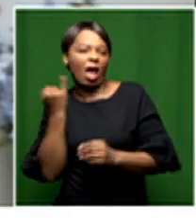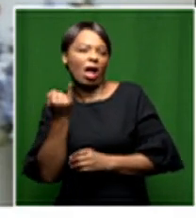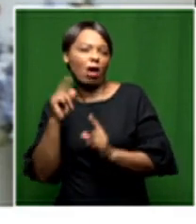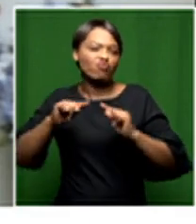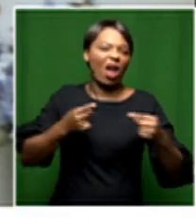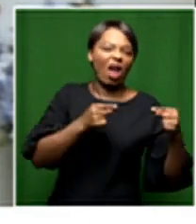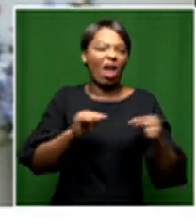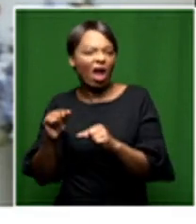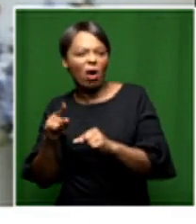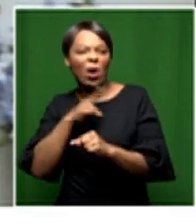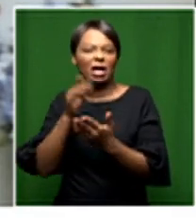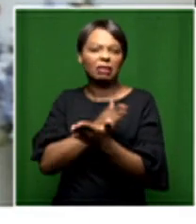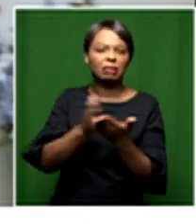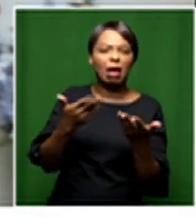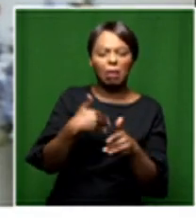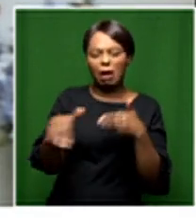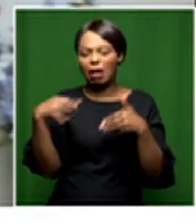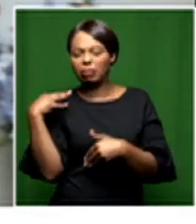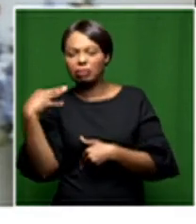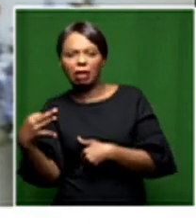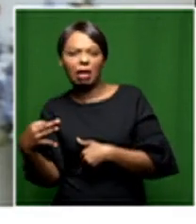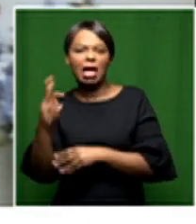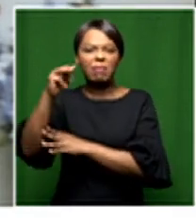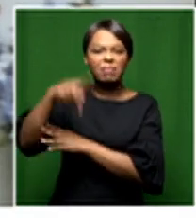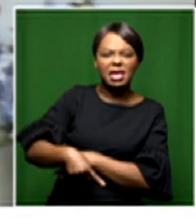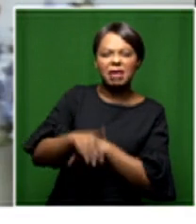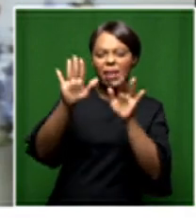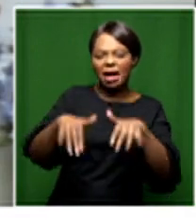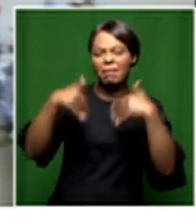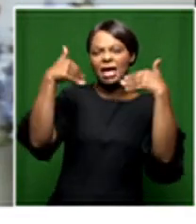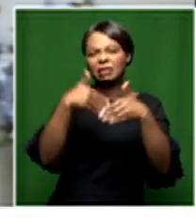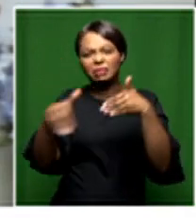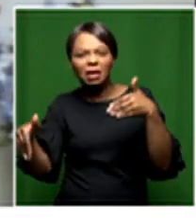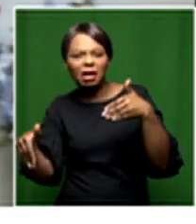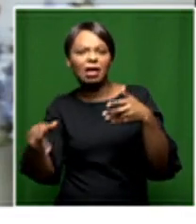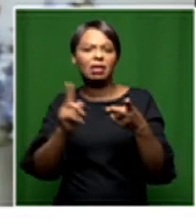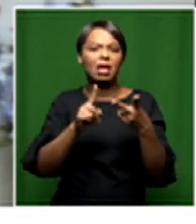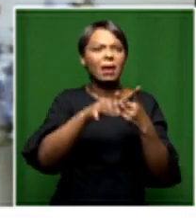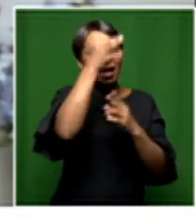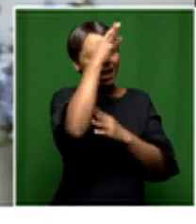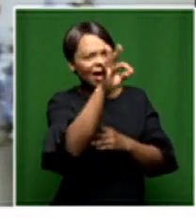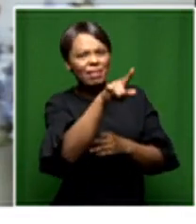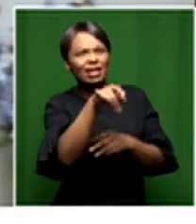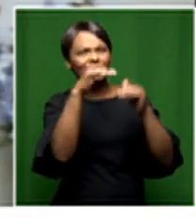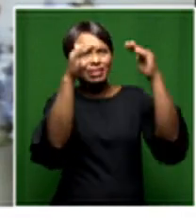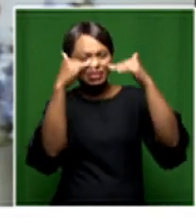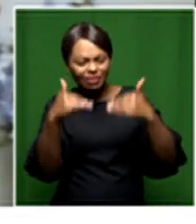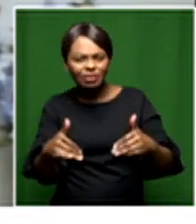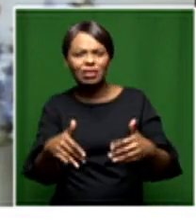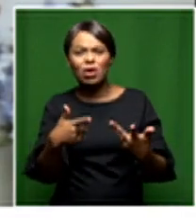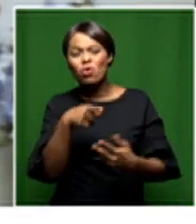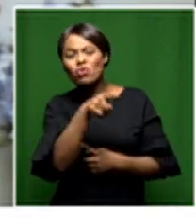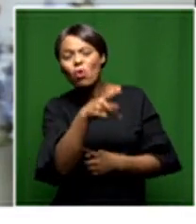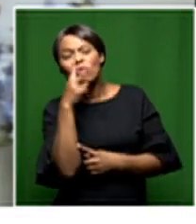people stepping aside, in Parliament, MPs stepping aside, maybe even a few at cabinet level being looked at when are you